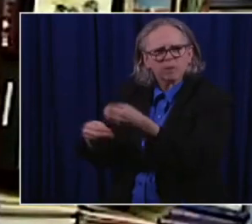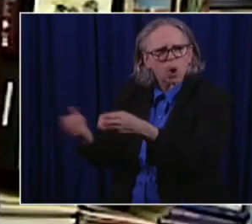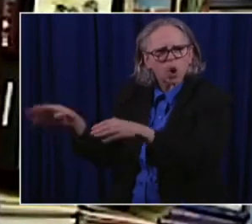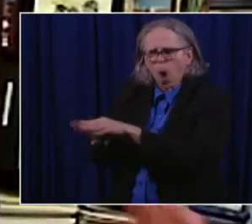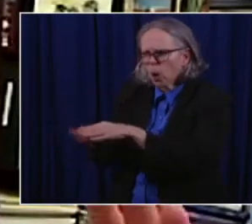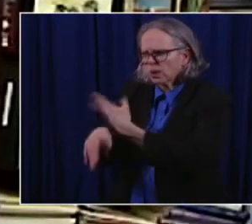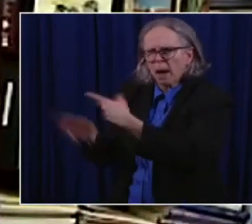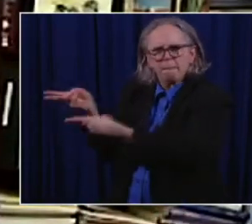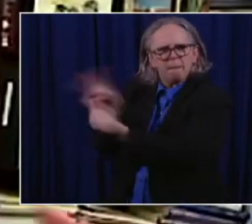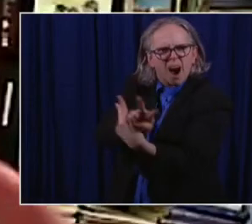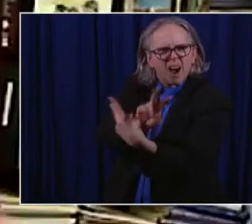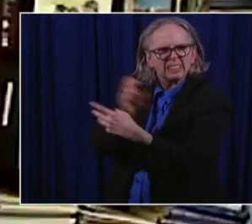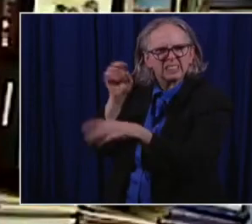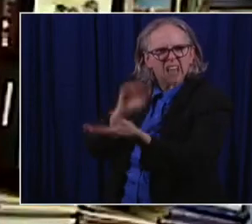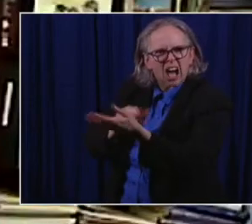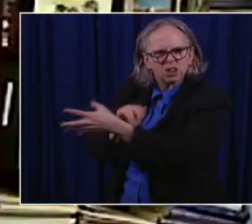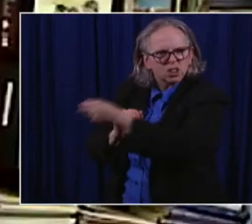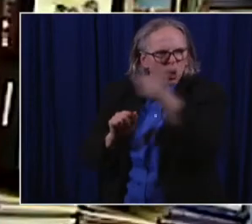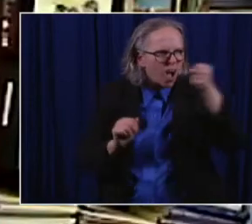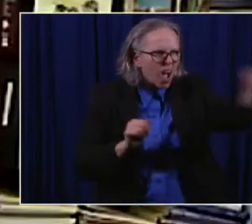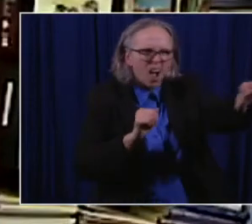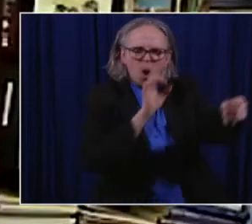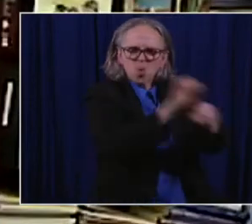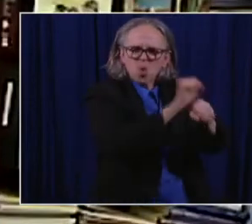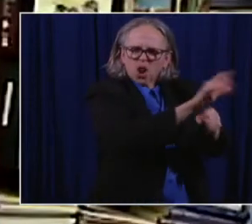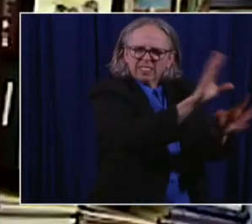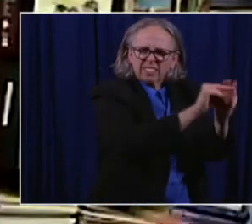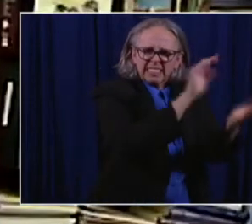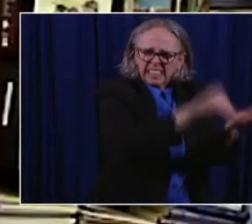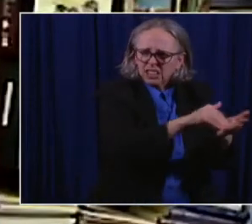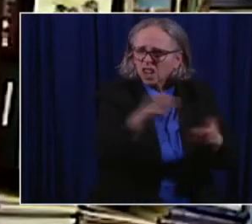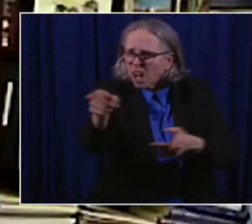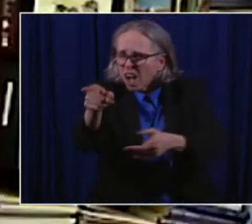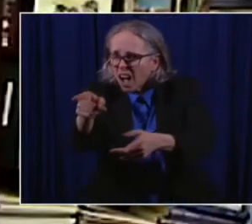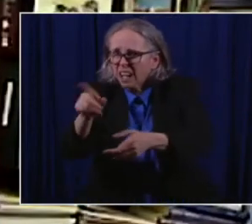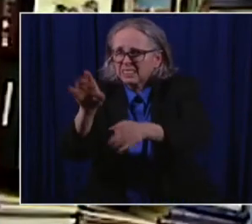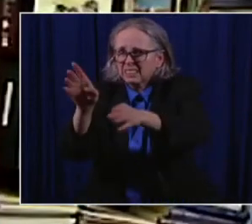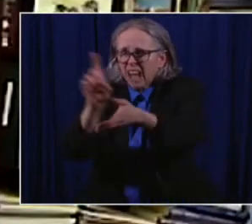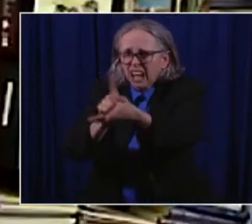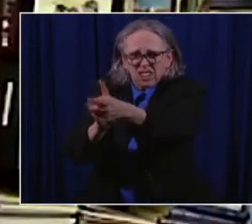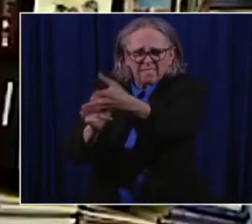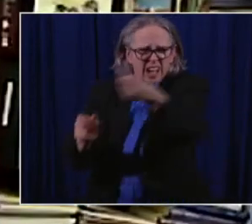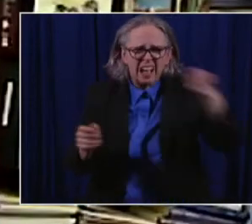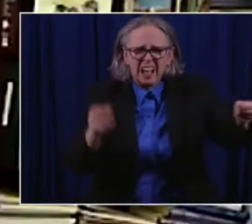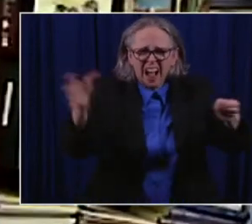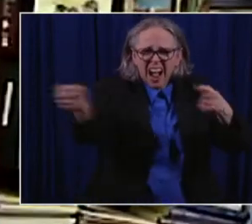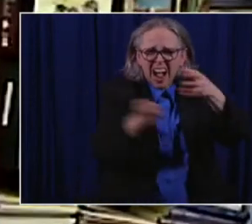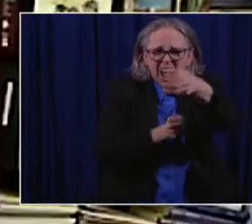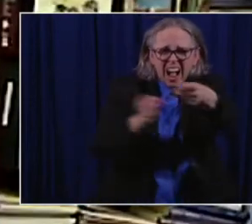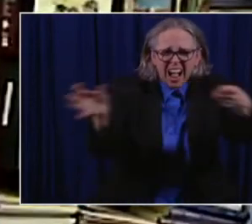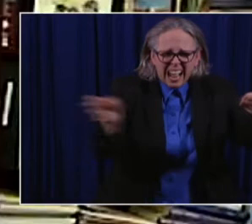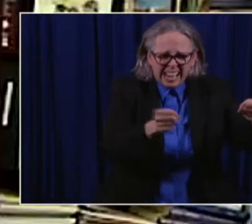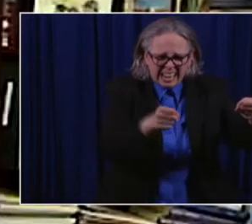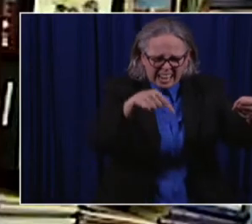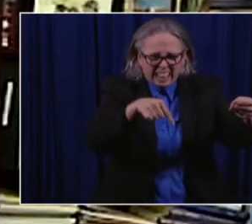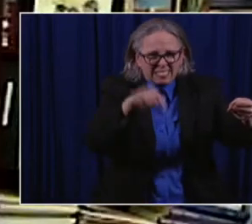those providers, those doctors, nurse practitioners, and nurses and move them into working at a